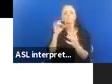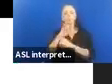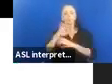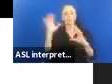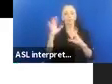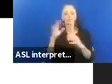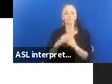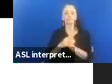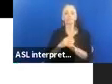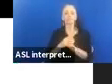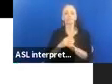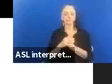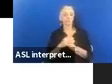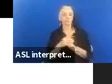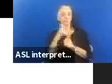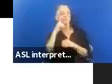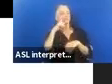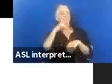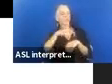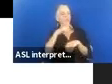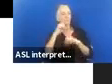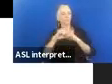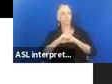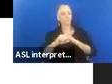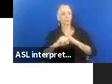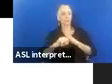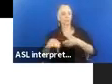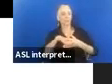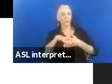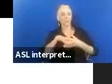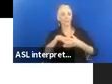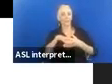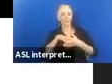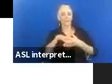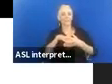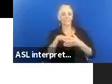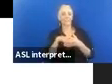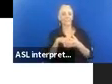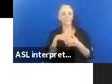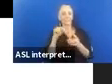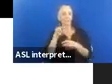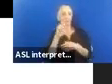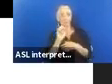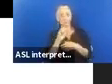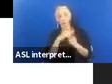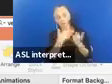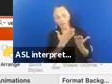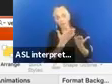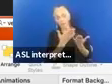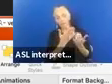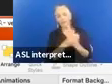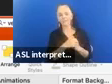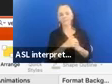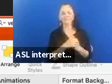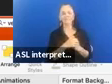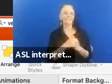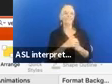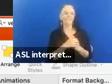And so with that, I think it's time for our stretch break. Yep. I'm going to hand it over to Trey.